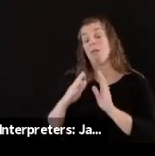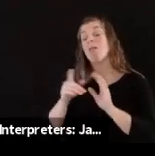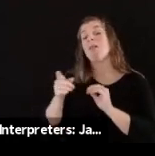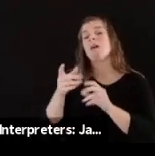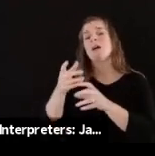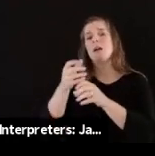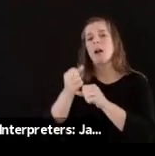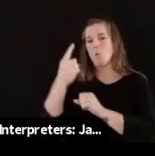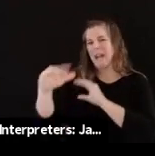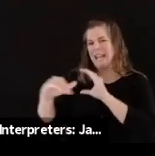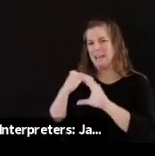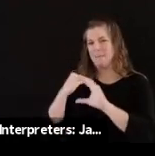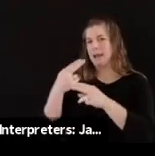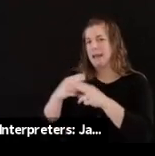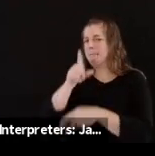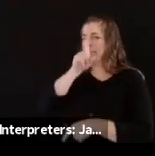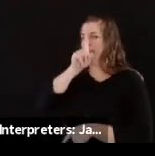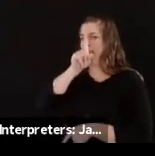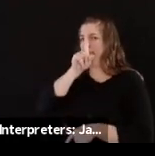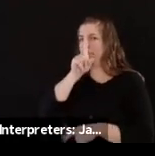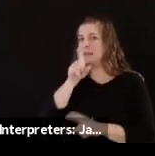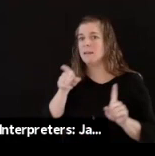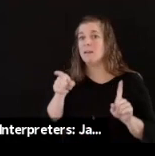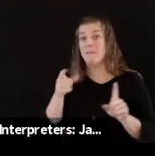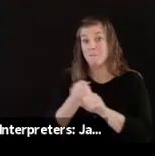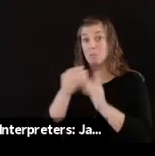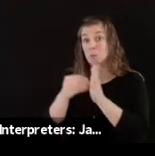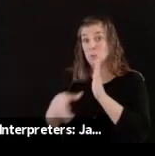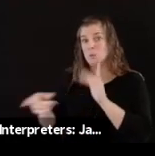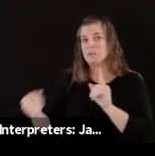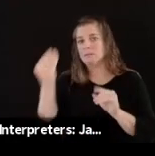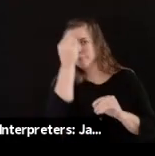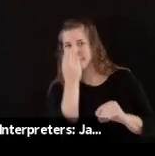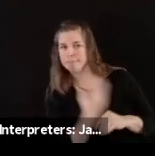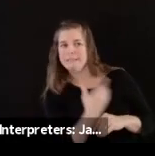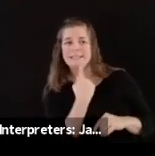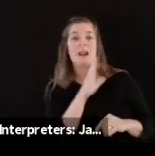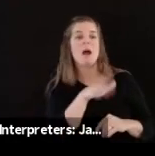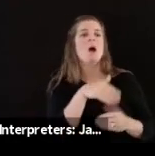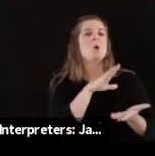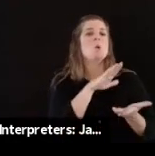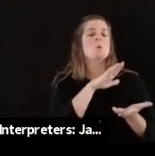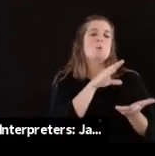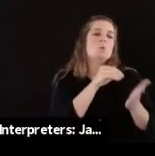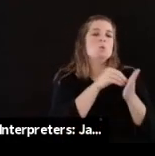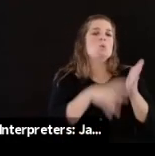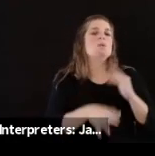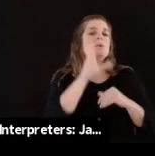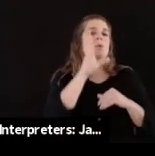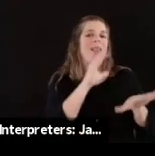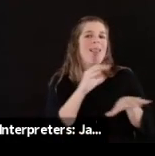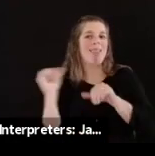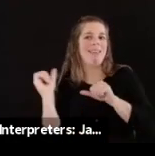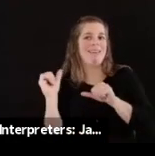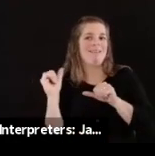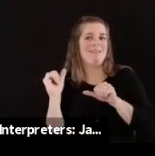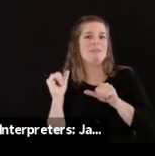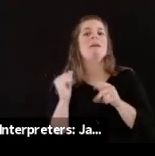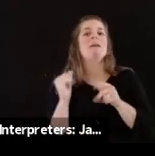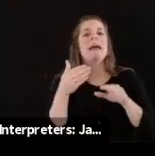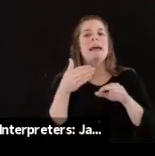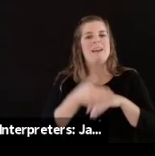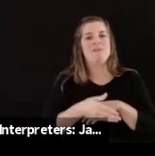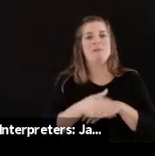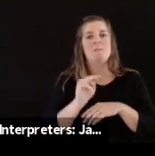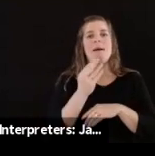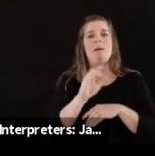that the following day, the students planned to walk out of school. This was in the wake of Michael Brown's death in Ferguson, Missouri, and the students were